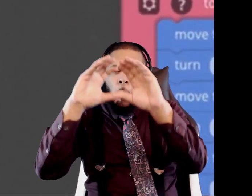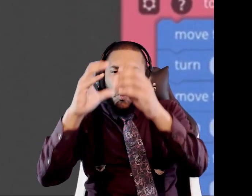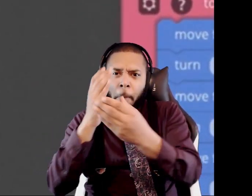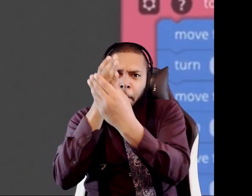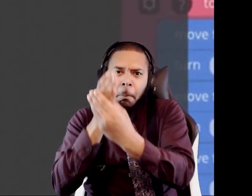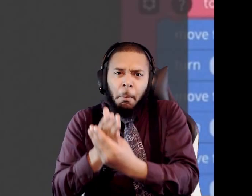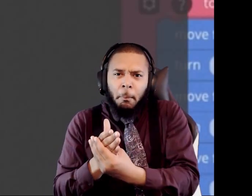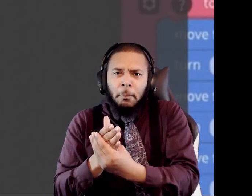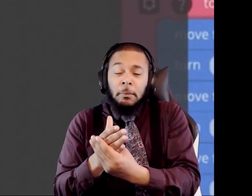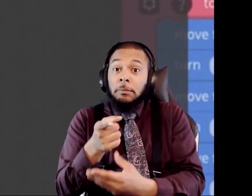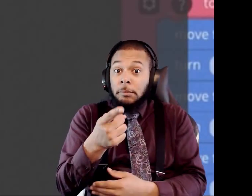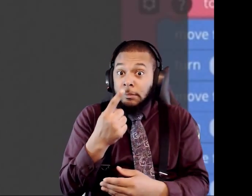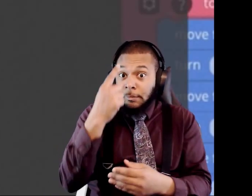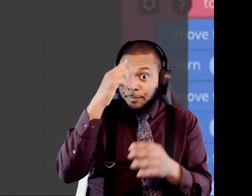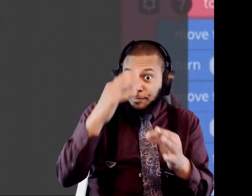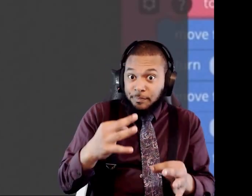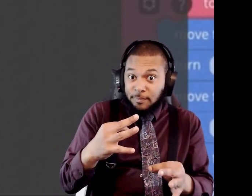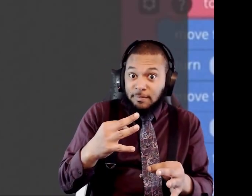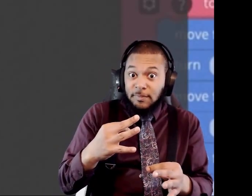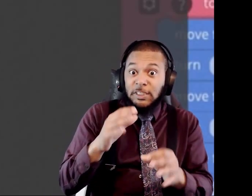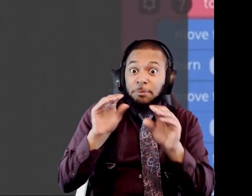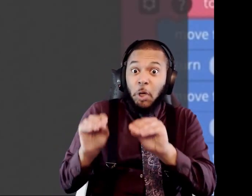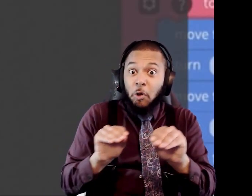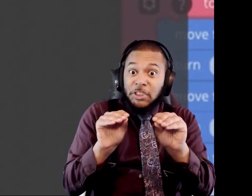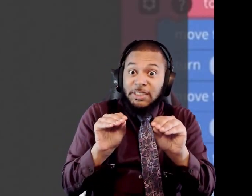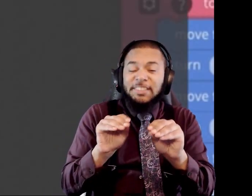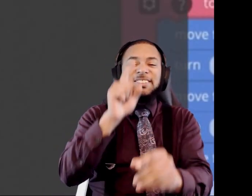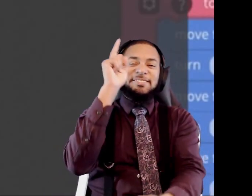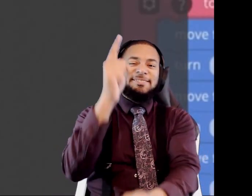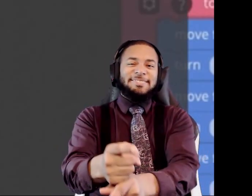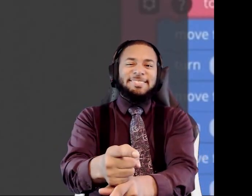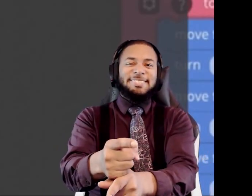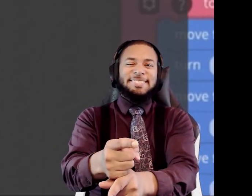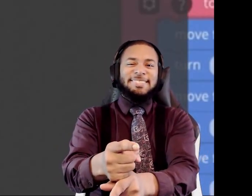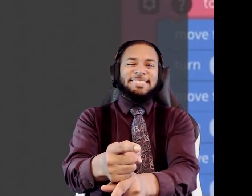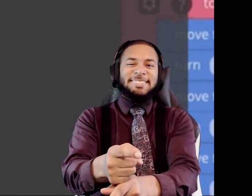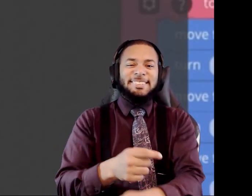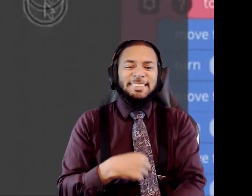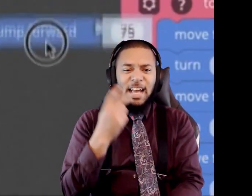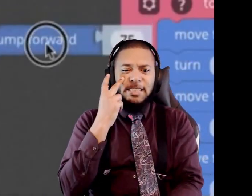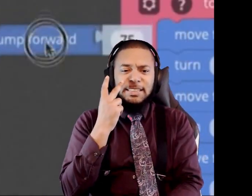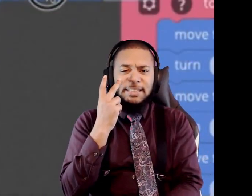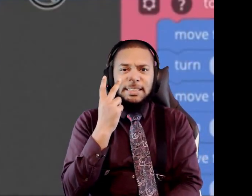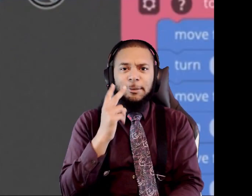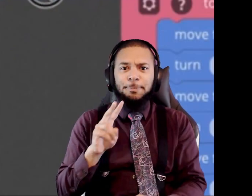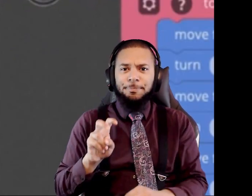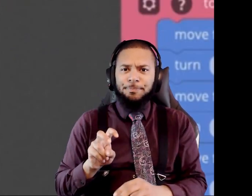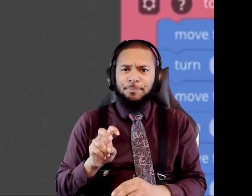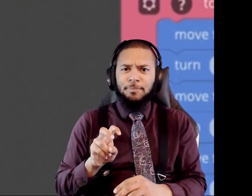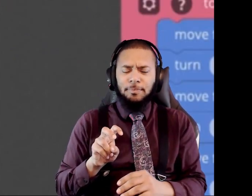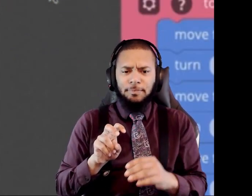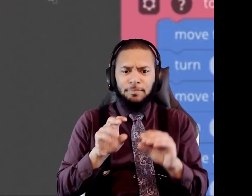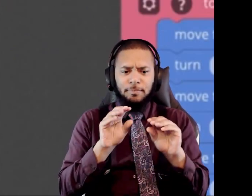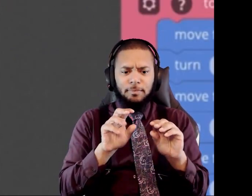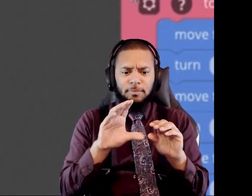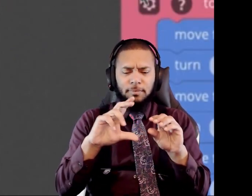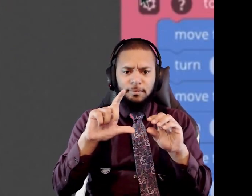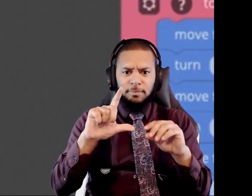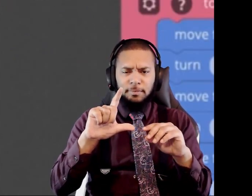you said the motion folder, you're right. I see a jump forward button in there, so I'm going to pull that